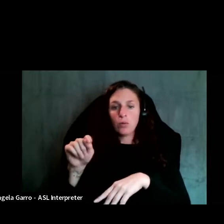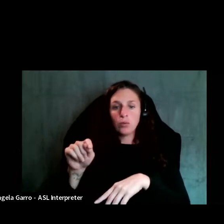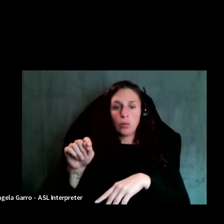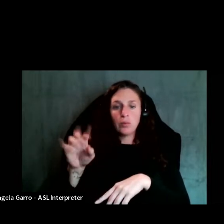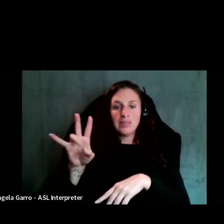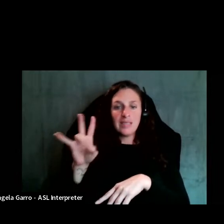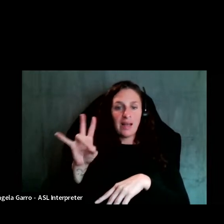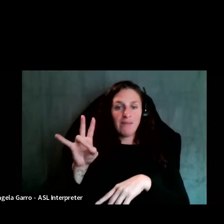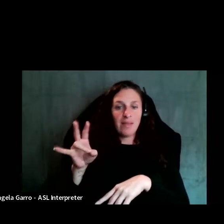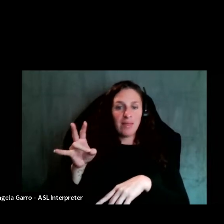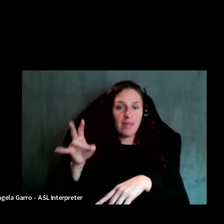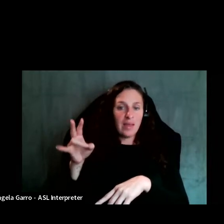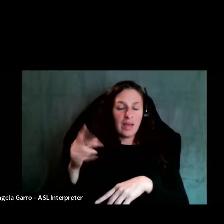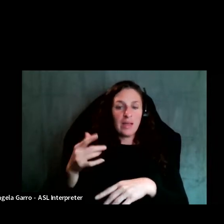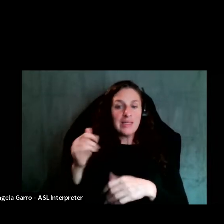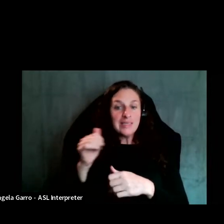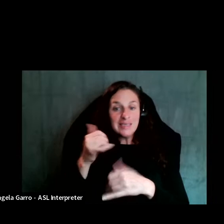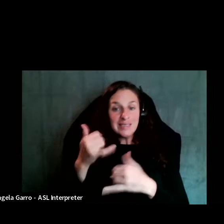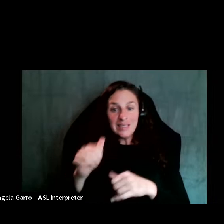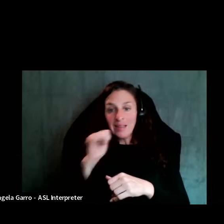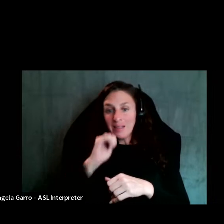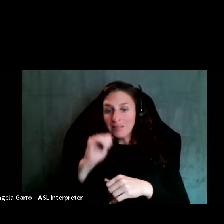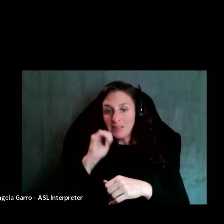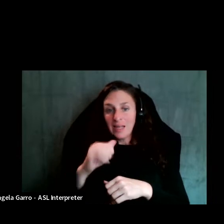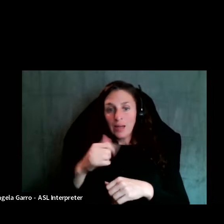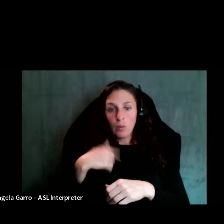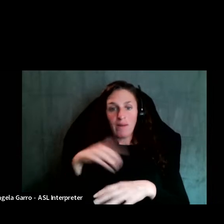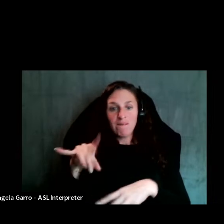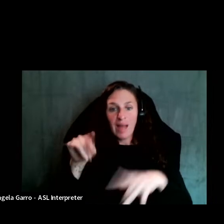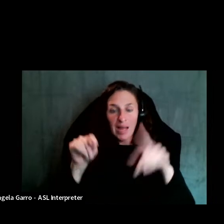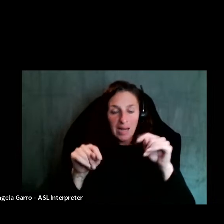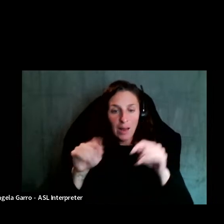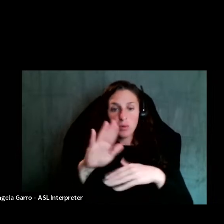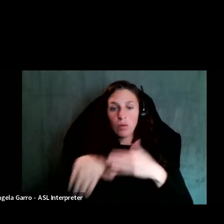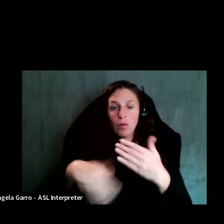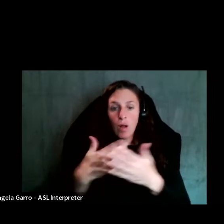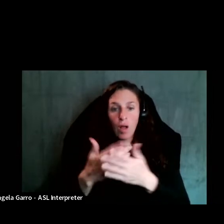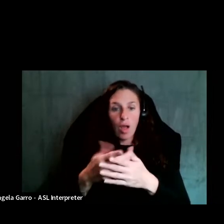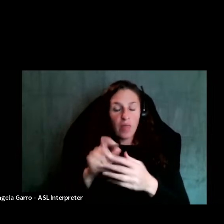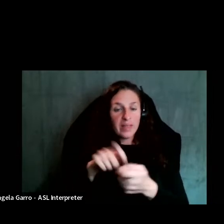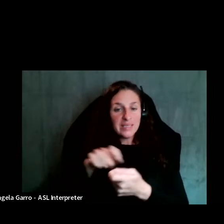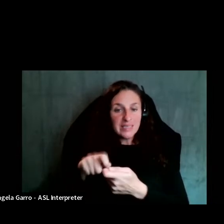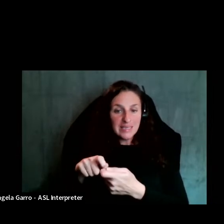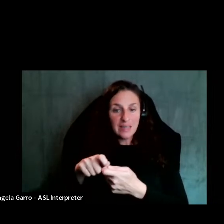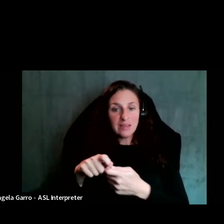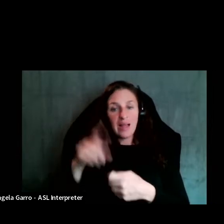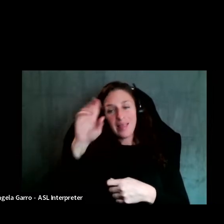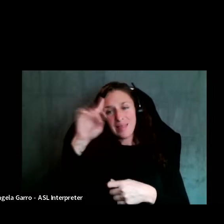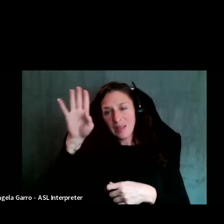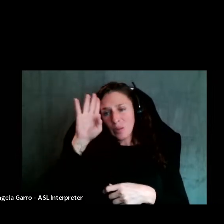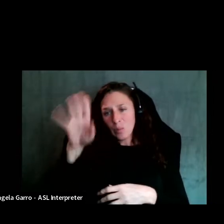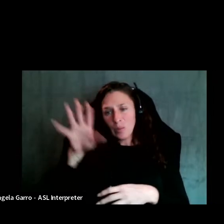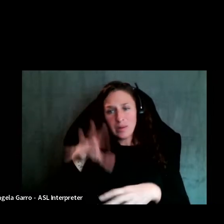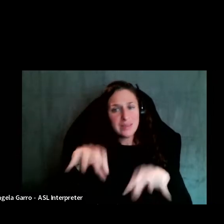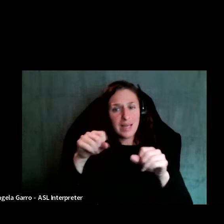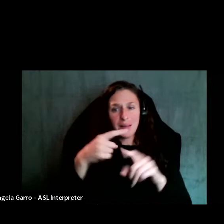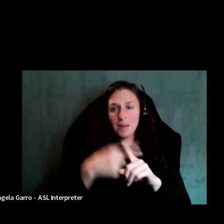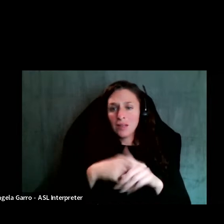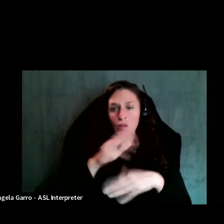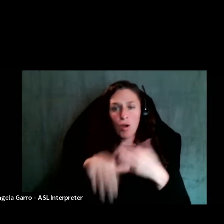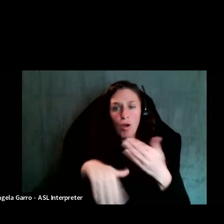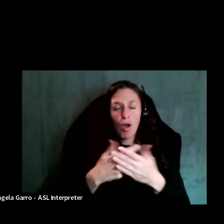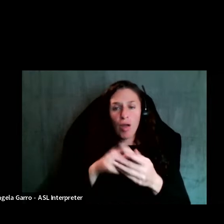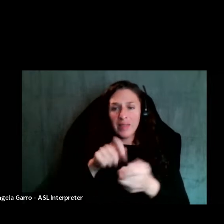day find out all the details. And I think it's going to take months to actually discover all the details